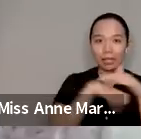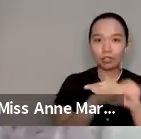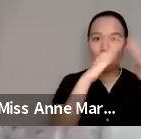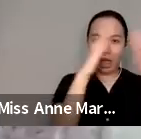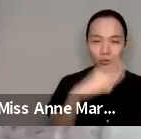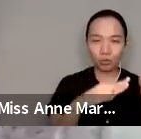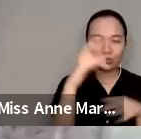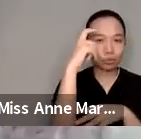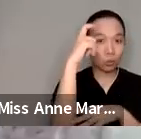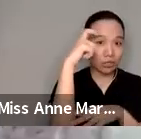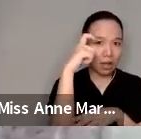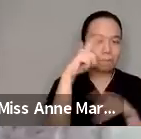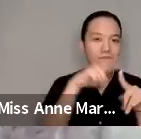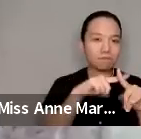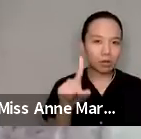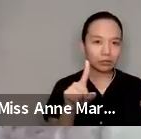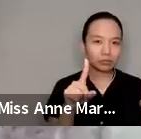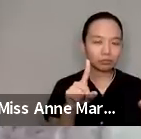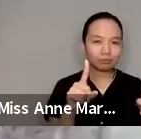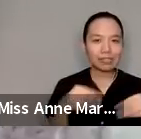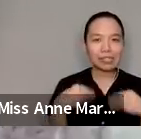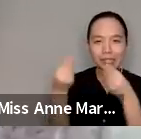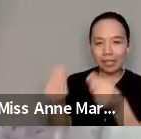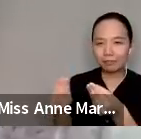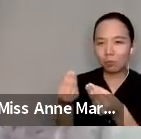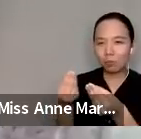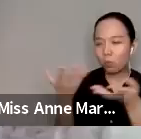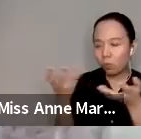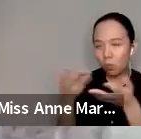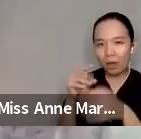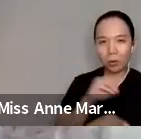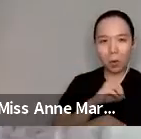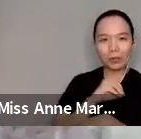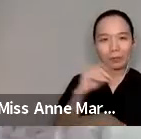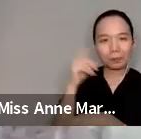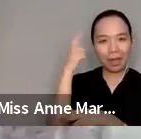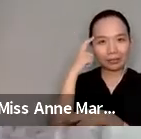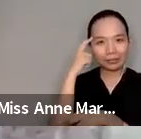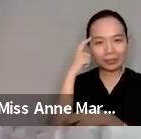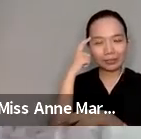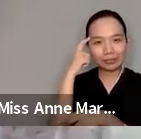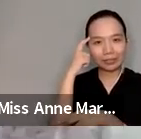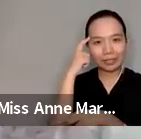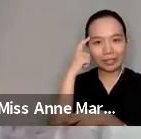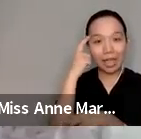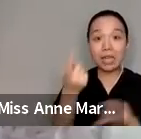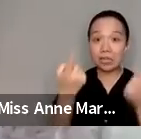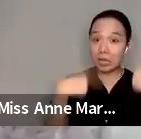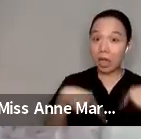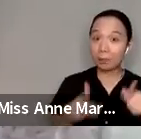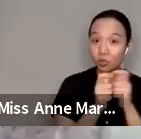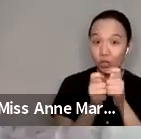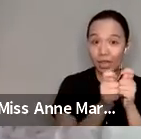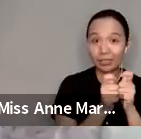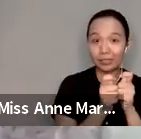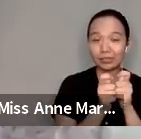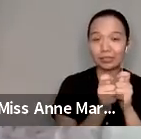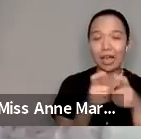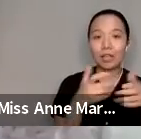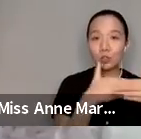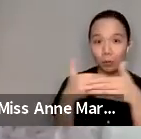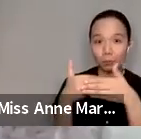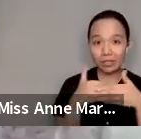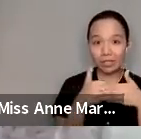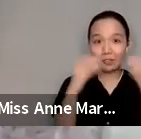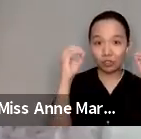his wisdom, but rather leads you to the threshold of your own mind. We are coming together as a community of